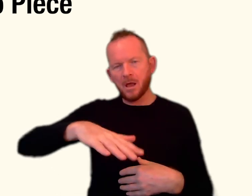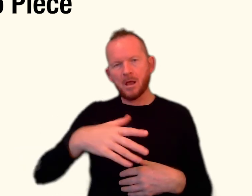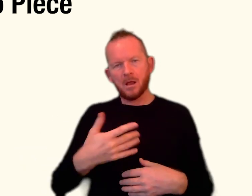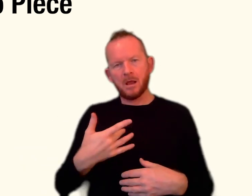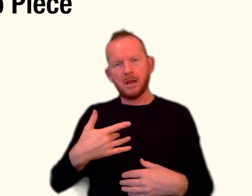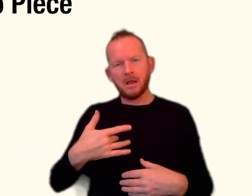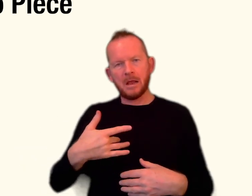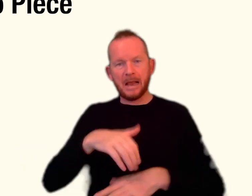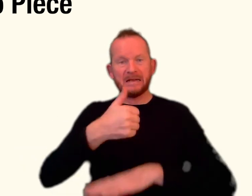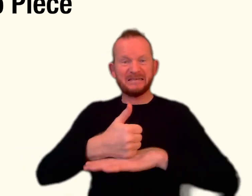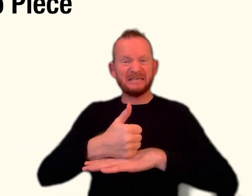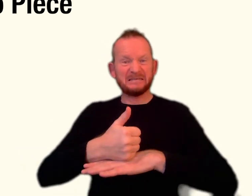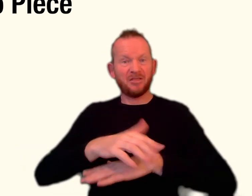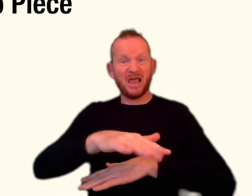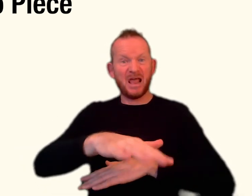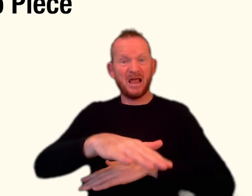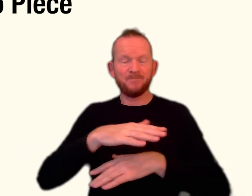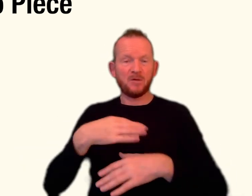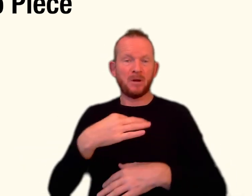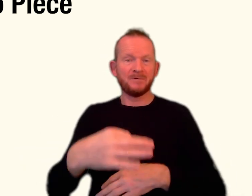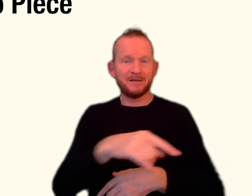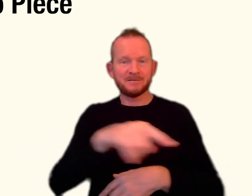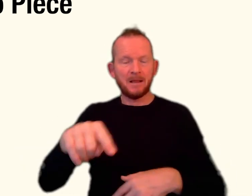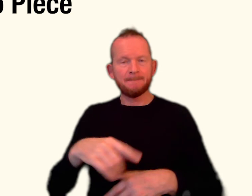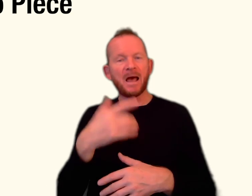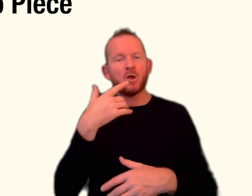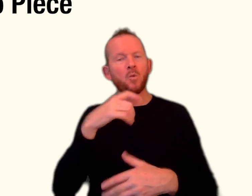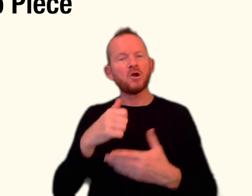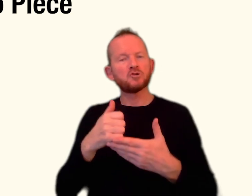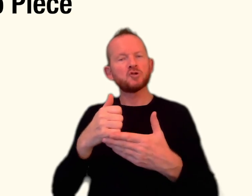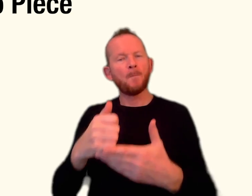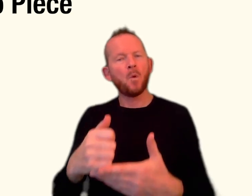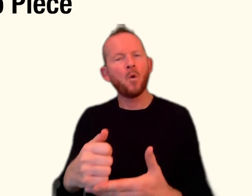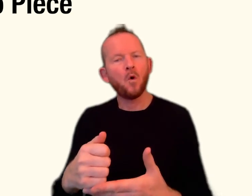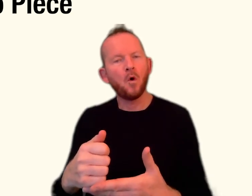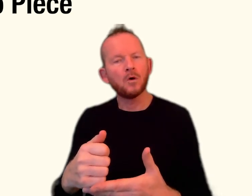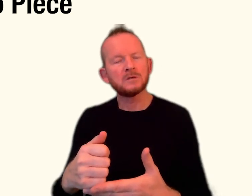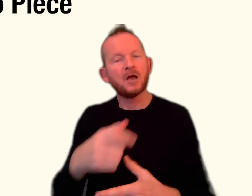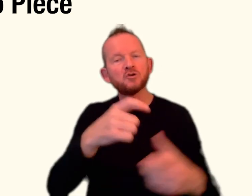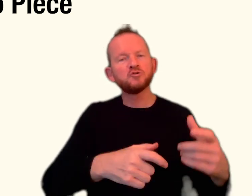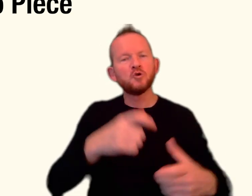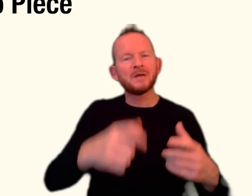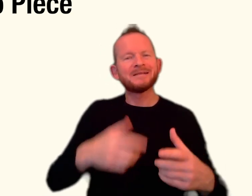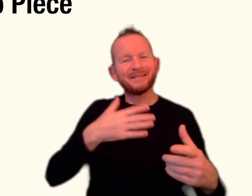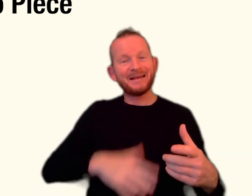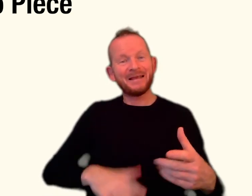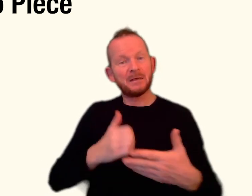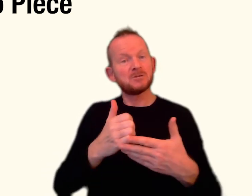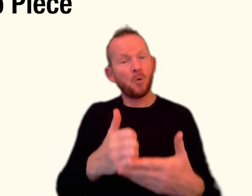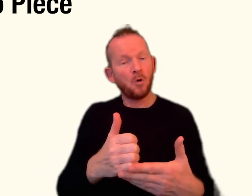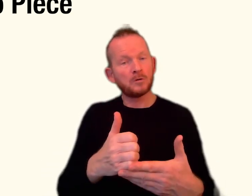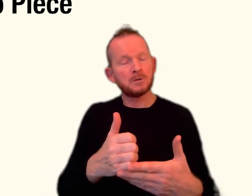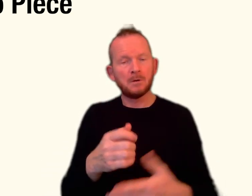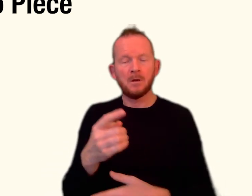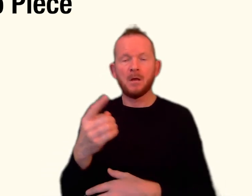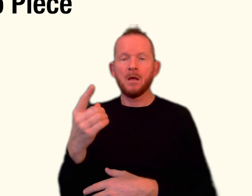existed in. It would support the students that needed it. But,